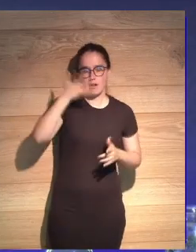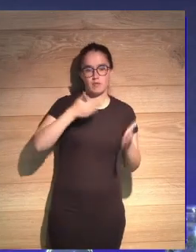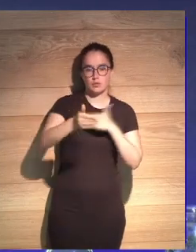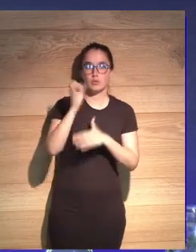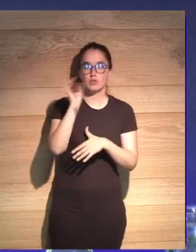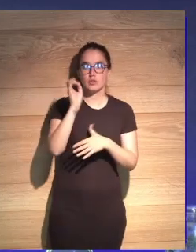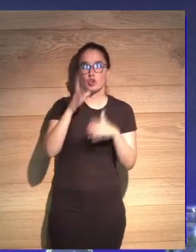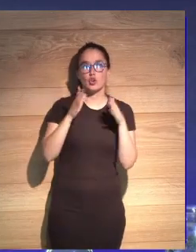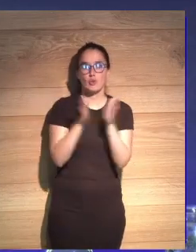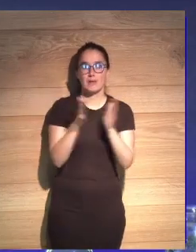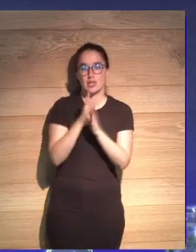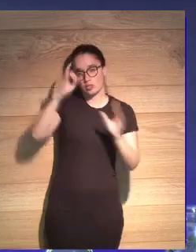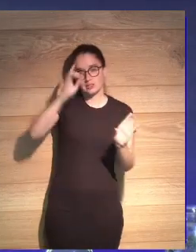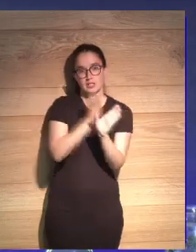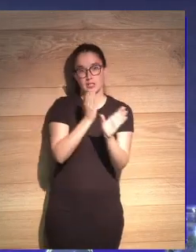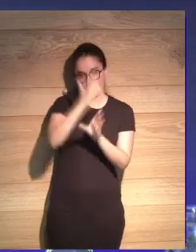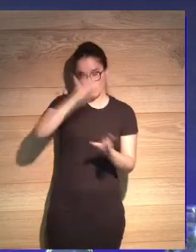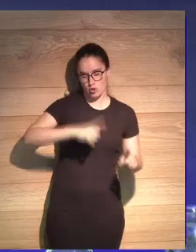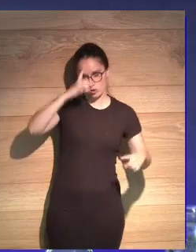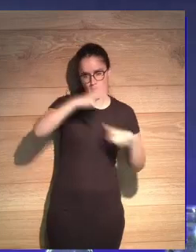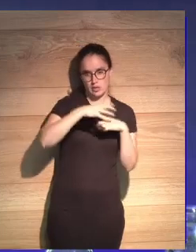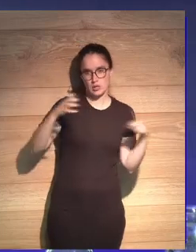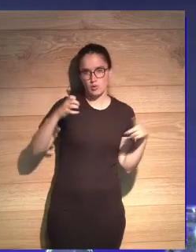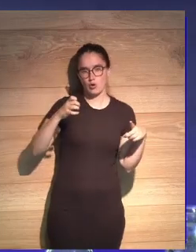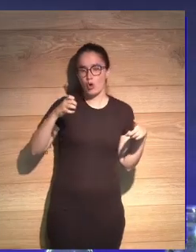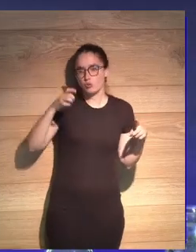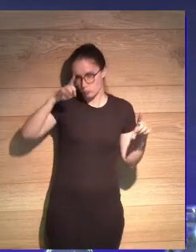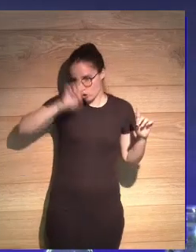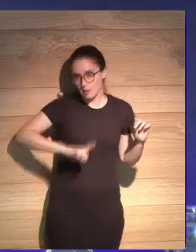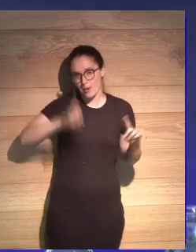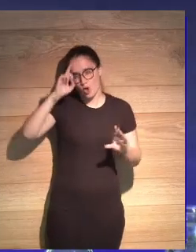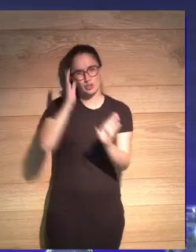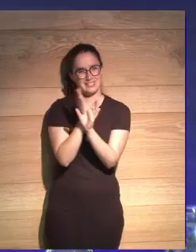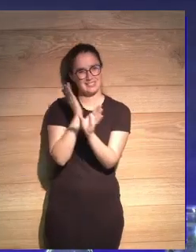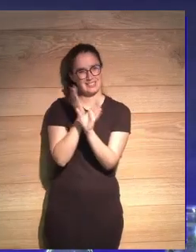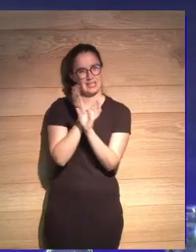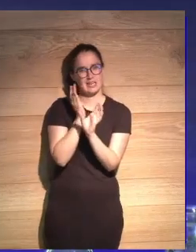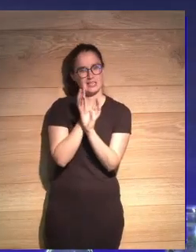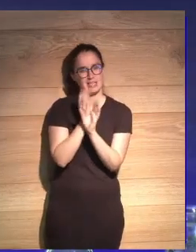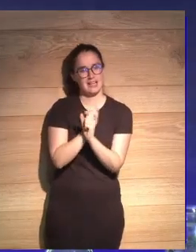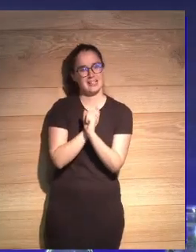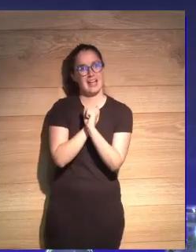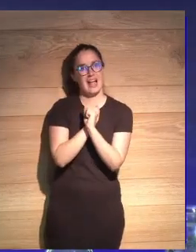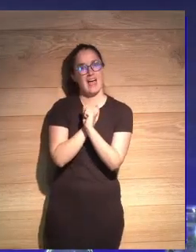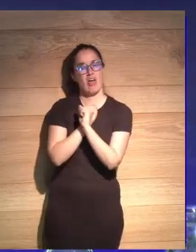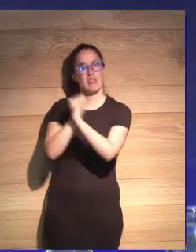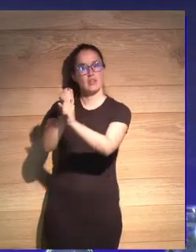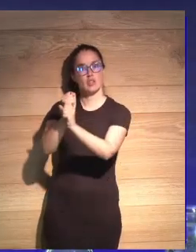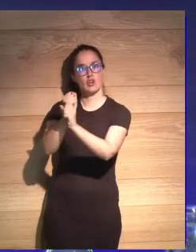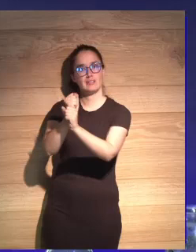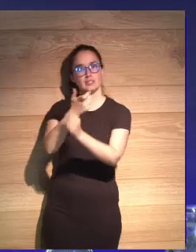addiction, it has to do with the world of gaming, and this should be